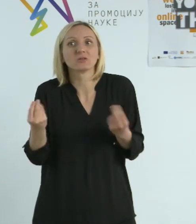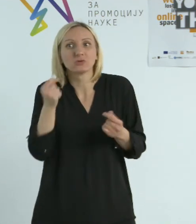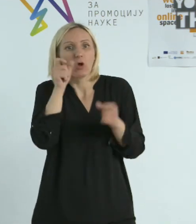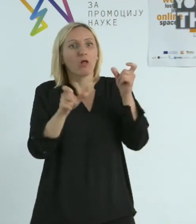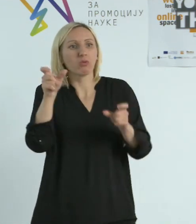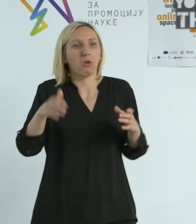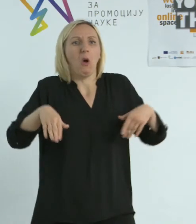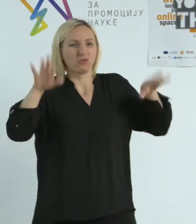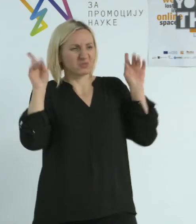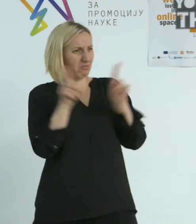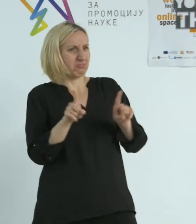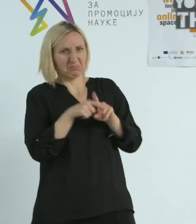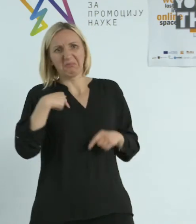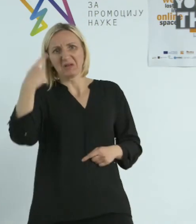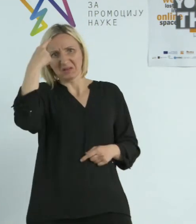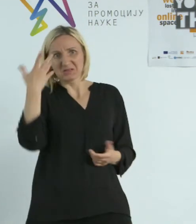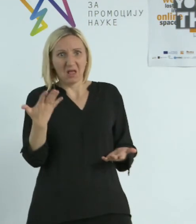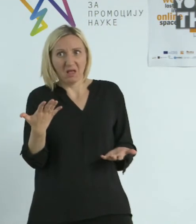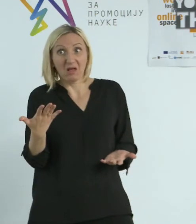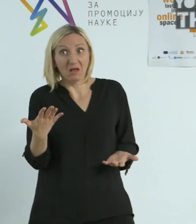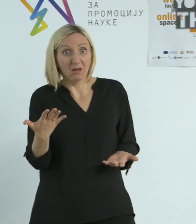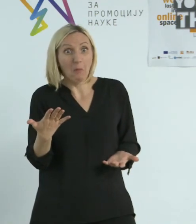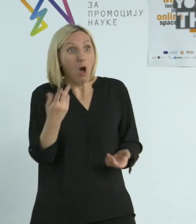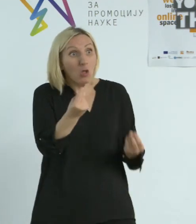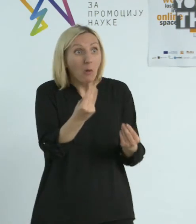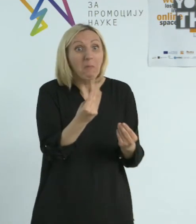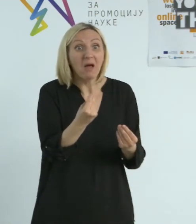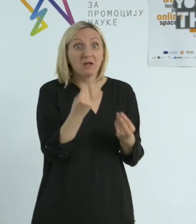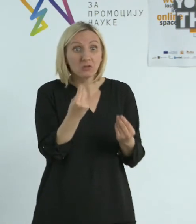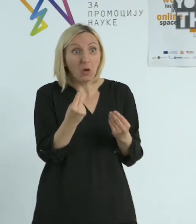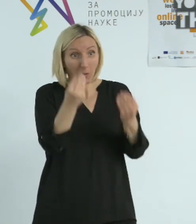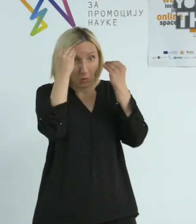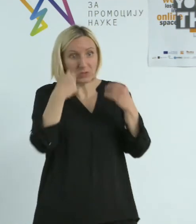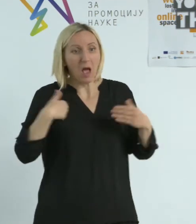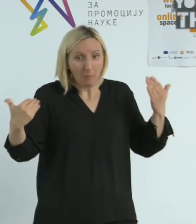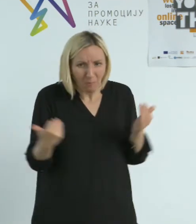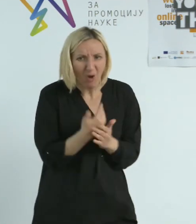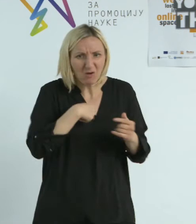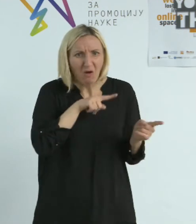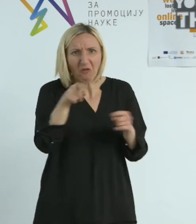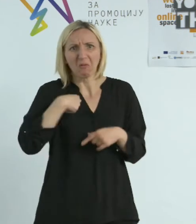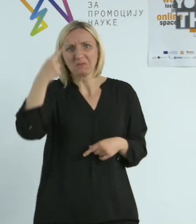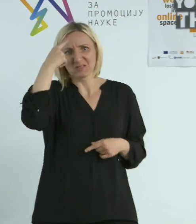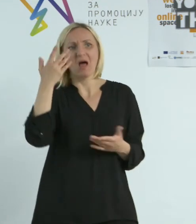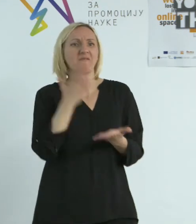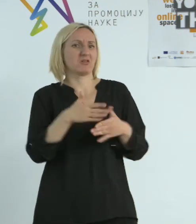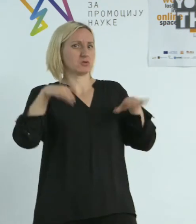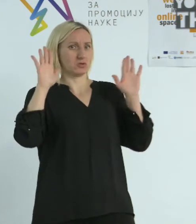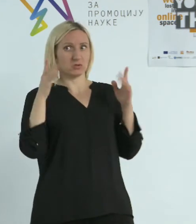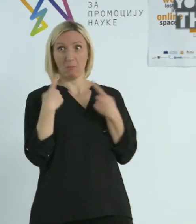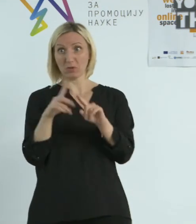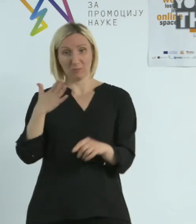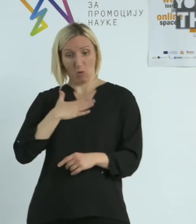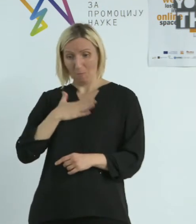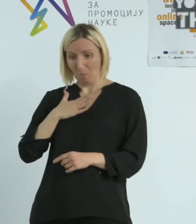people gave up of some courses that were actually really good. They didn't have time to go all over it, especially if, like my course,